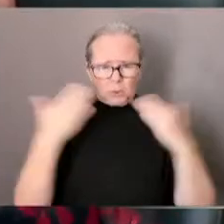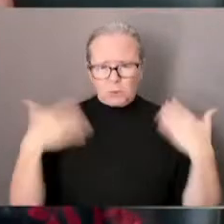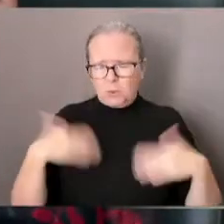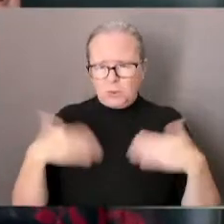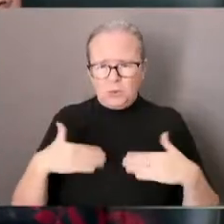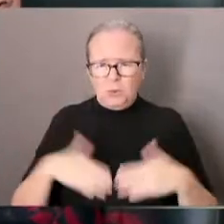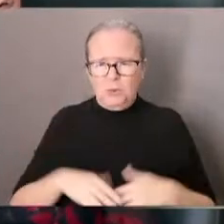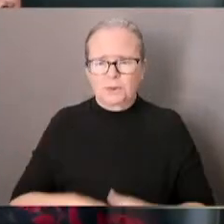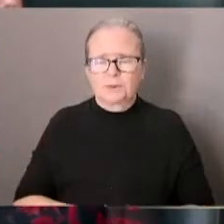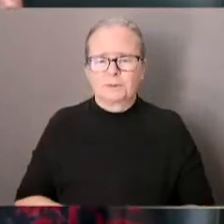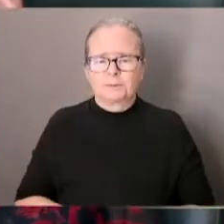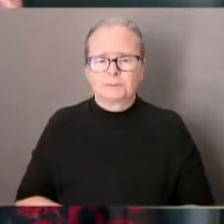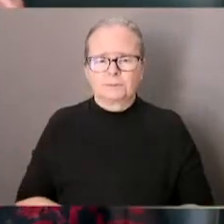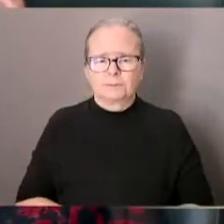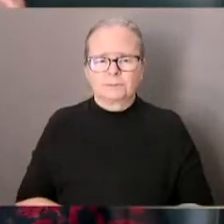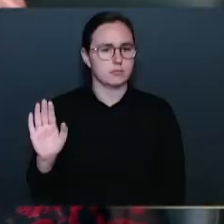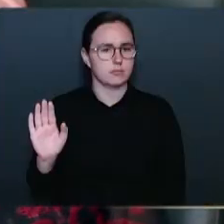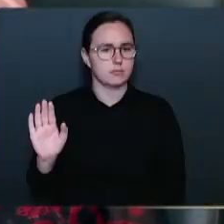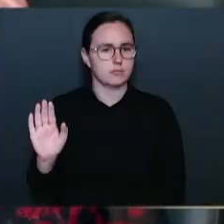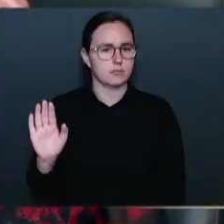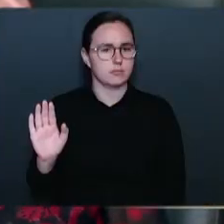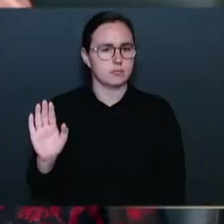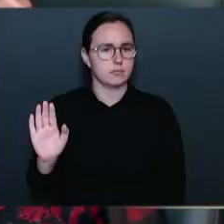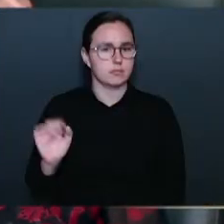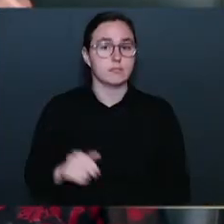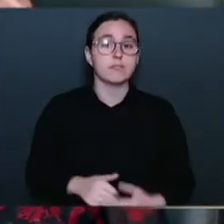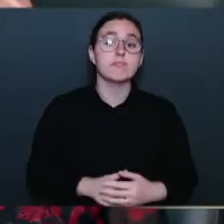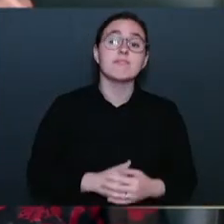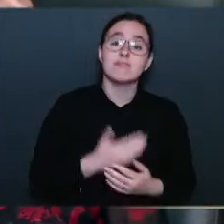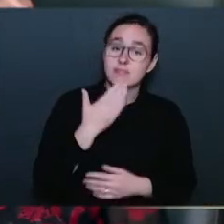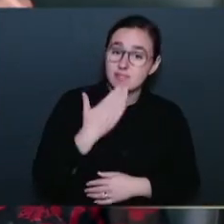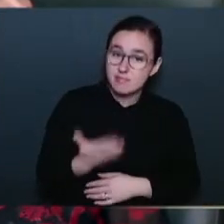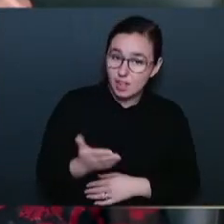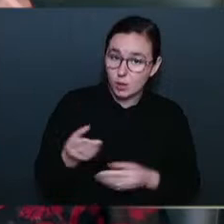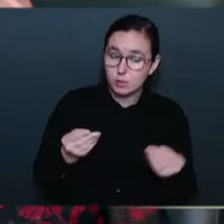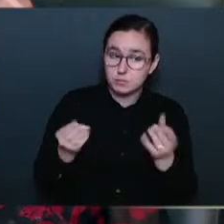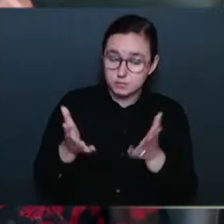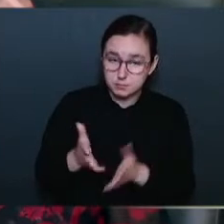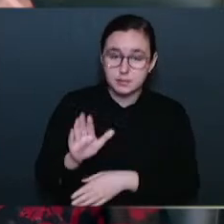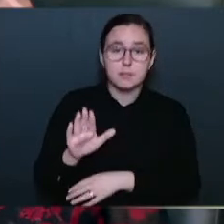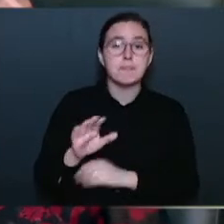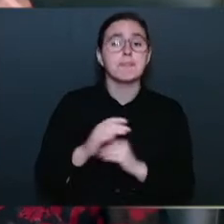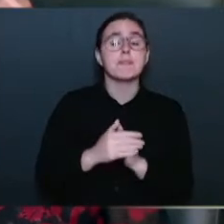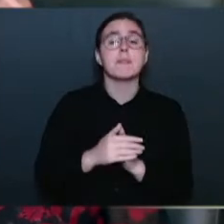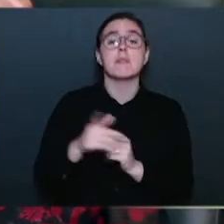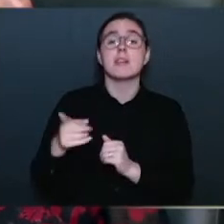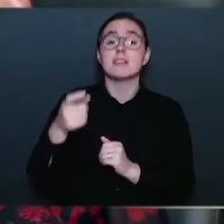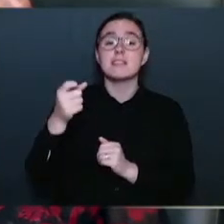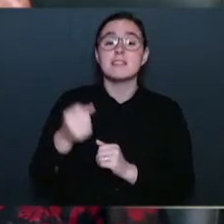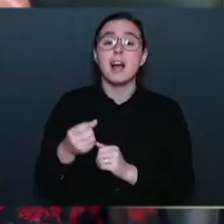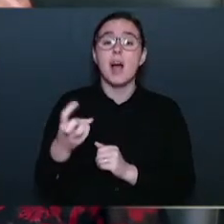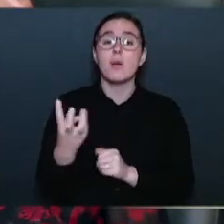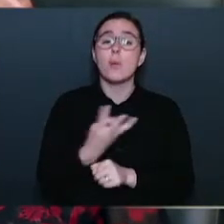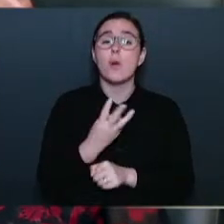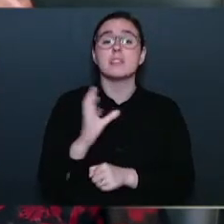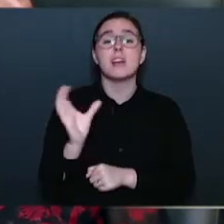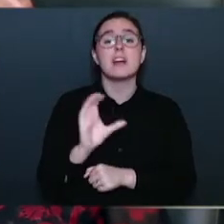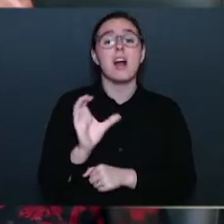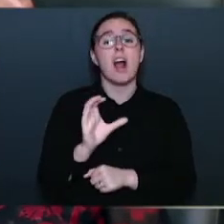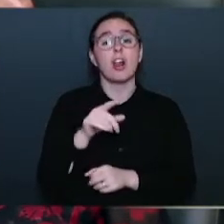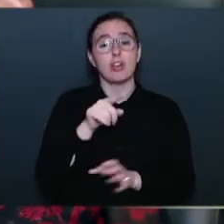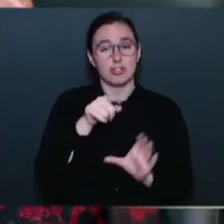thank you Mr Speaker the Southwest Calgary Ring Road Project is a huge win for Calgary and Alberta the truth